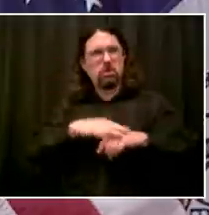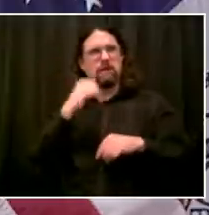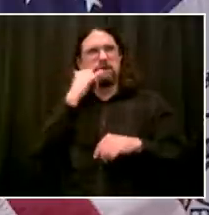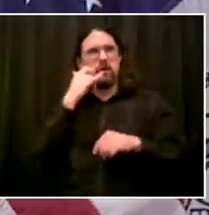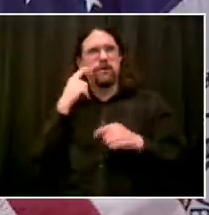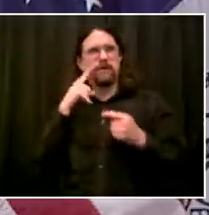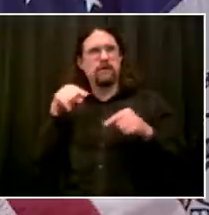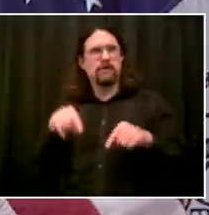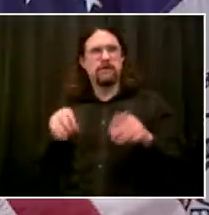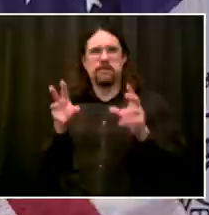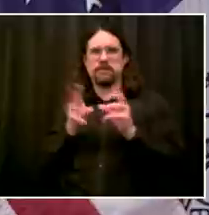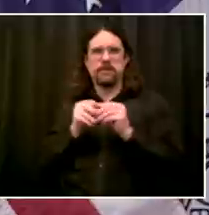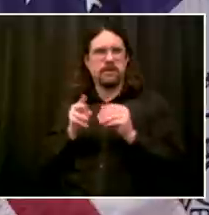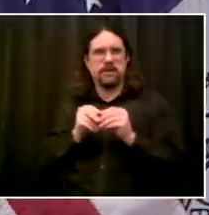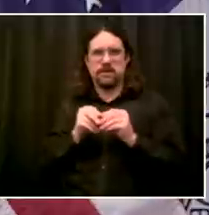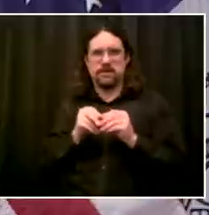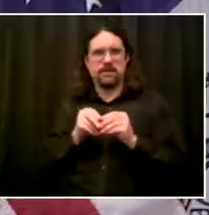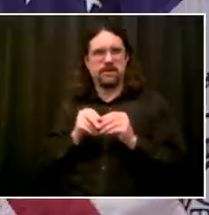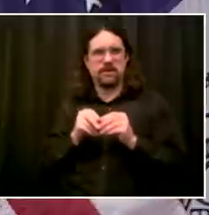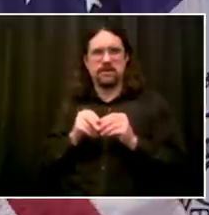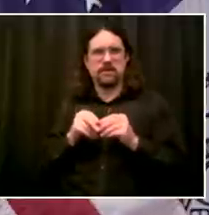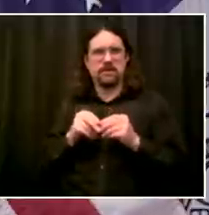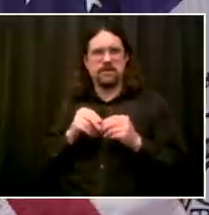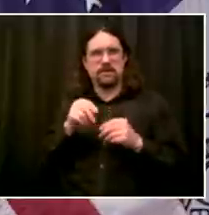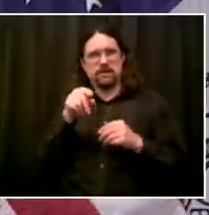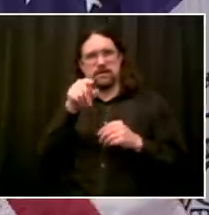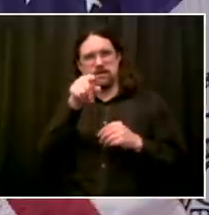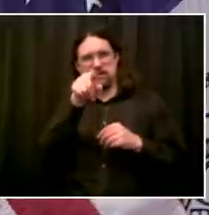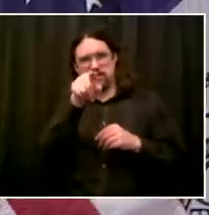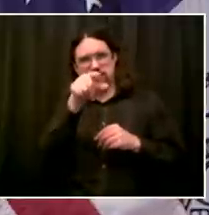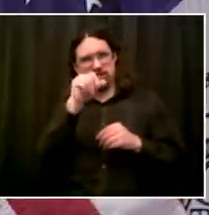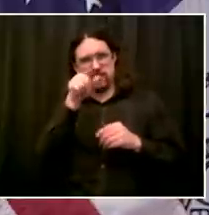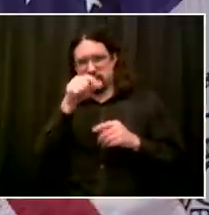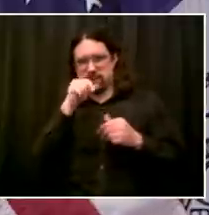And it's not a very